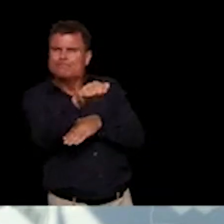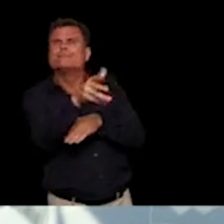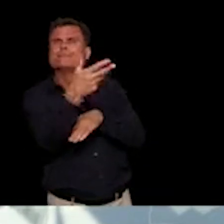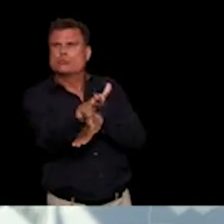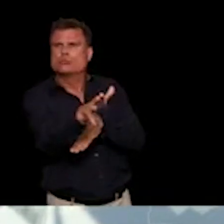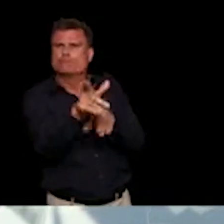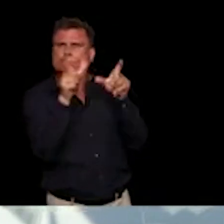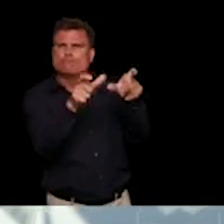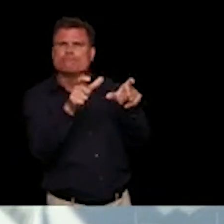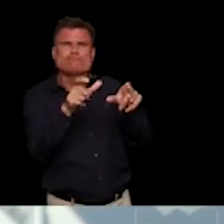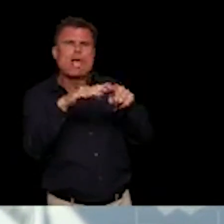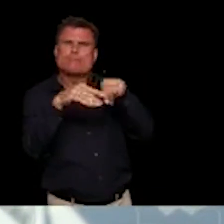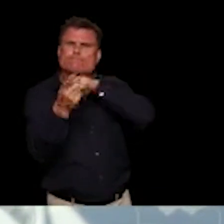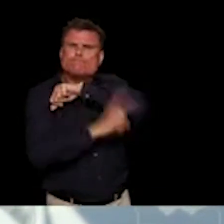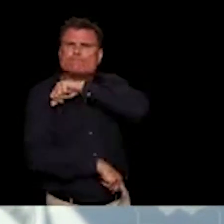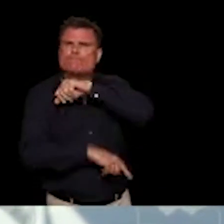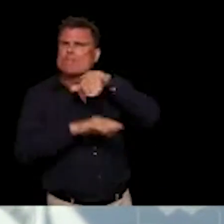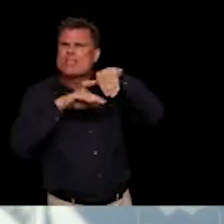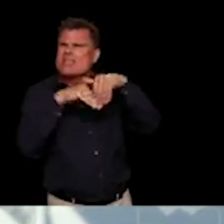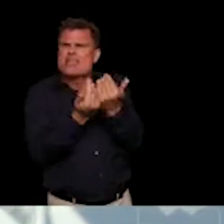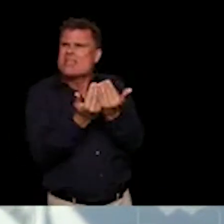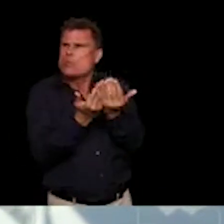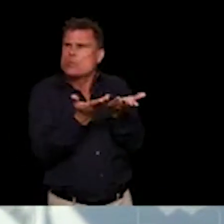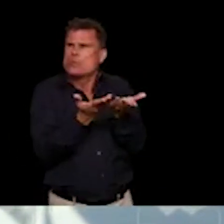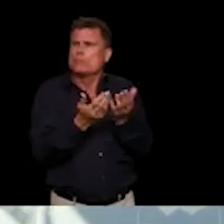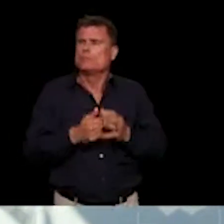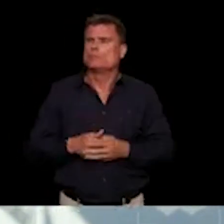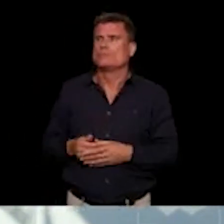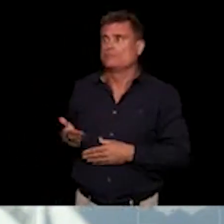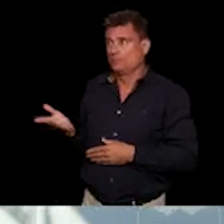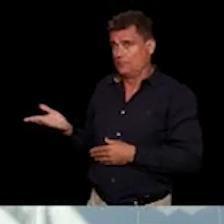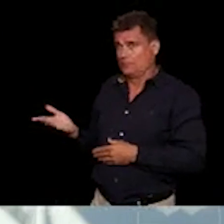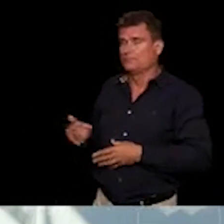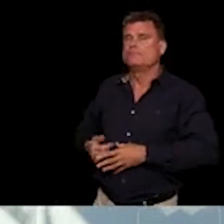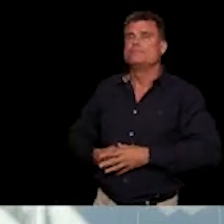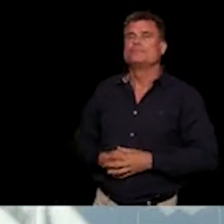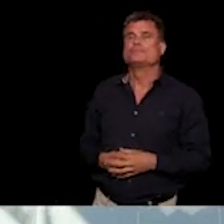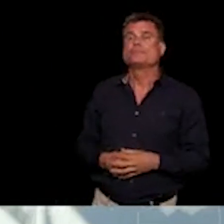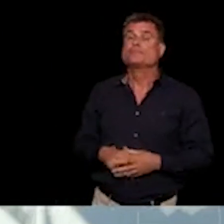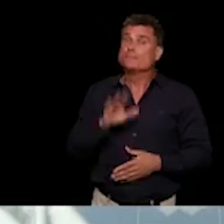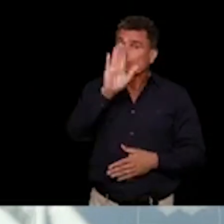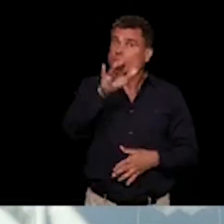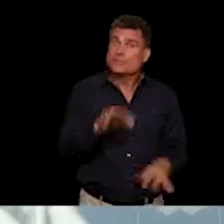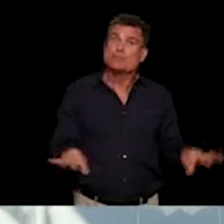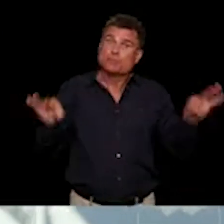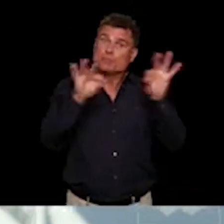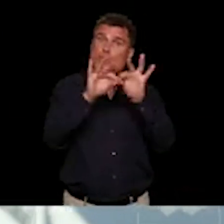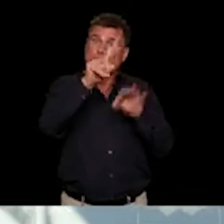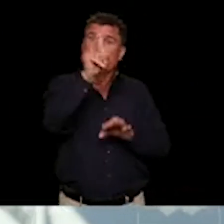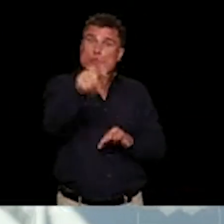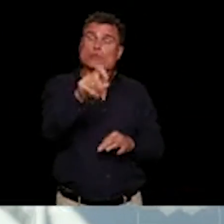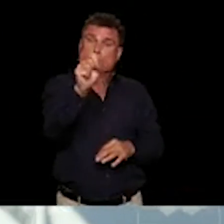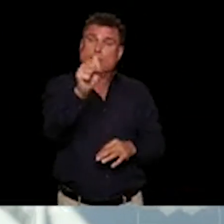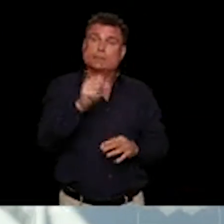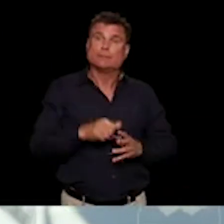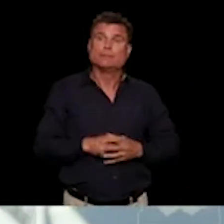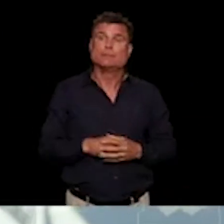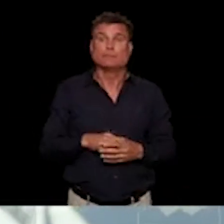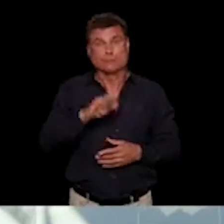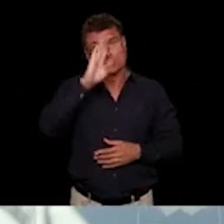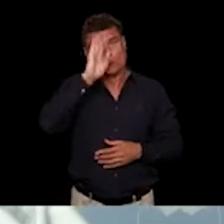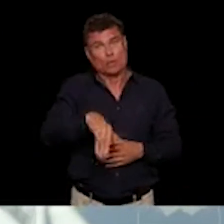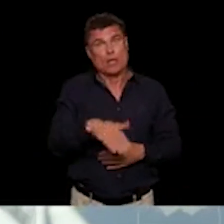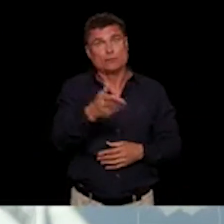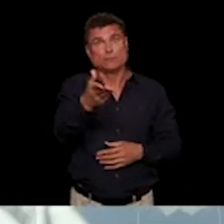include penalties around that? I think it's an important question to deal with. We have, as you